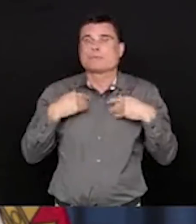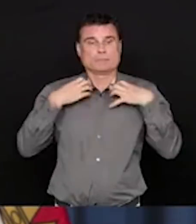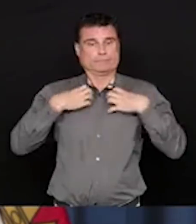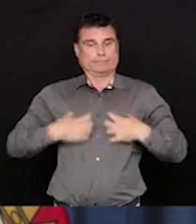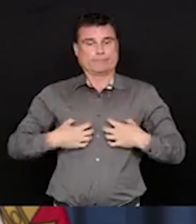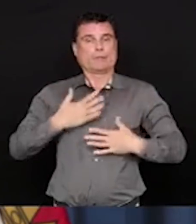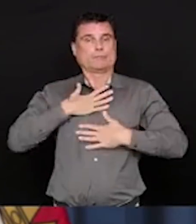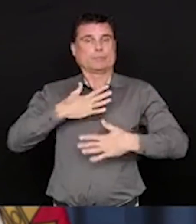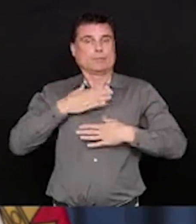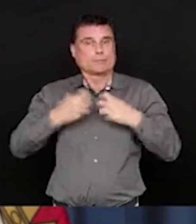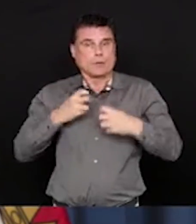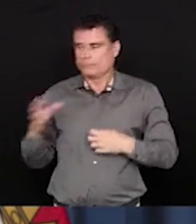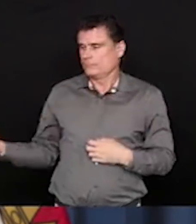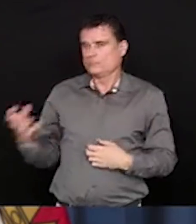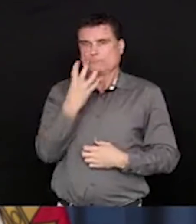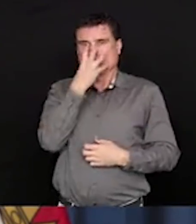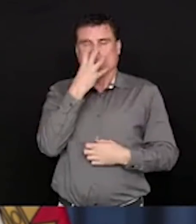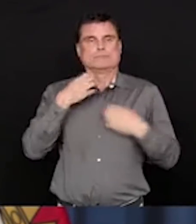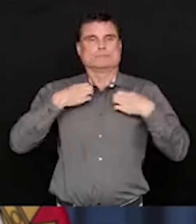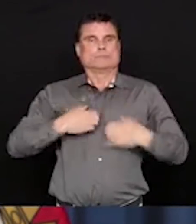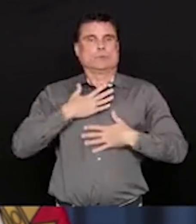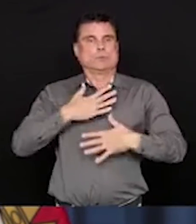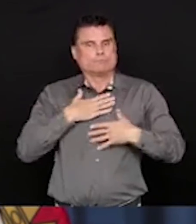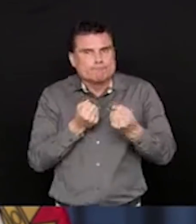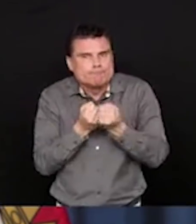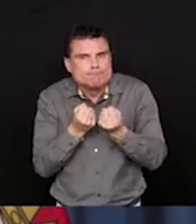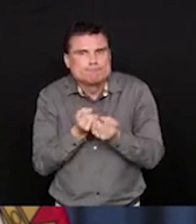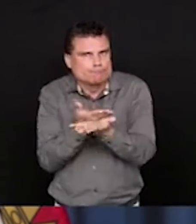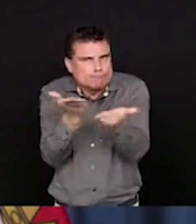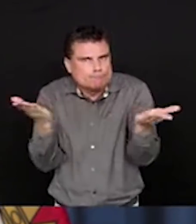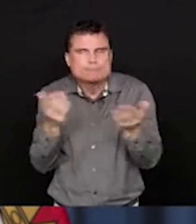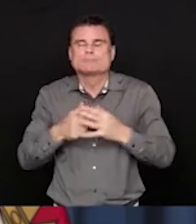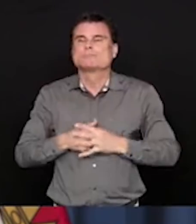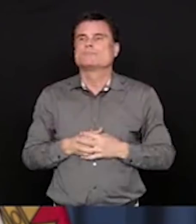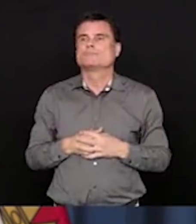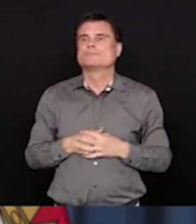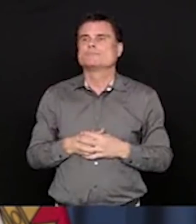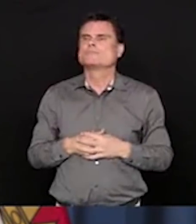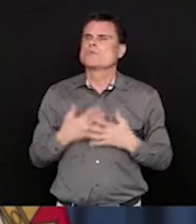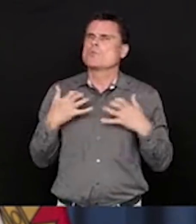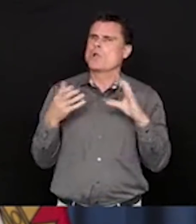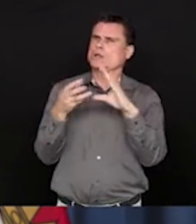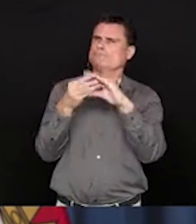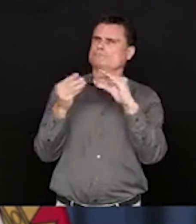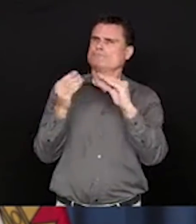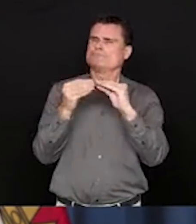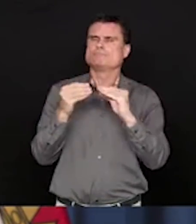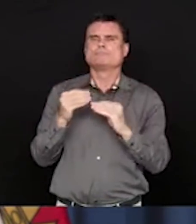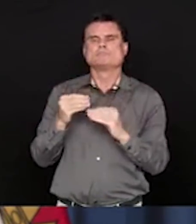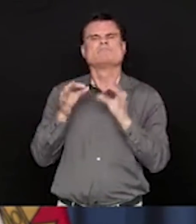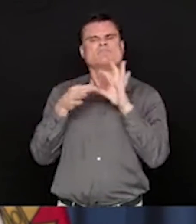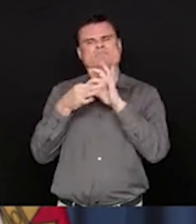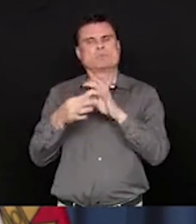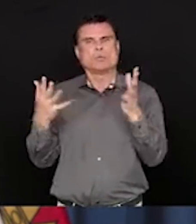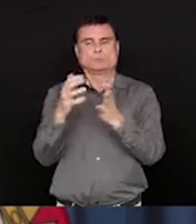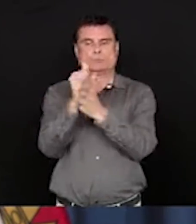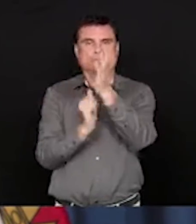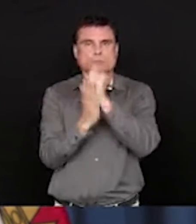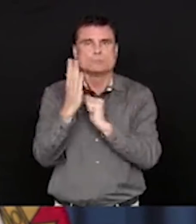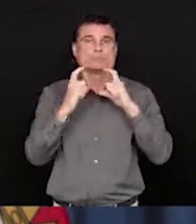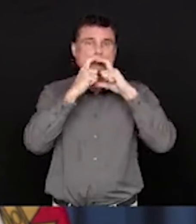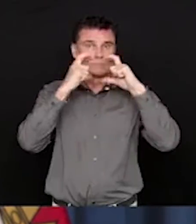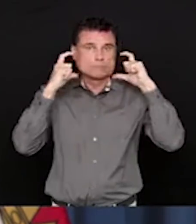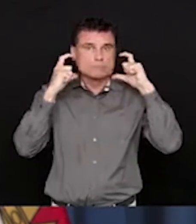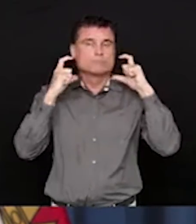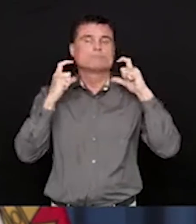wanted to bring a few updates. First of all, with respect to personal protective equipment, we're continuing to work hard in what is a tough supply market to